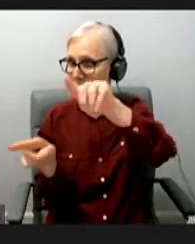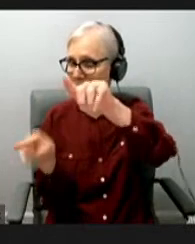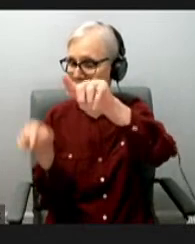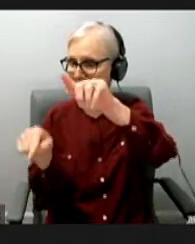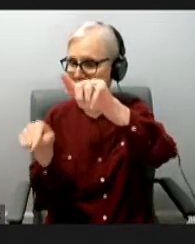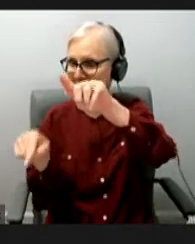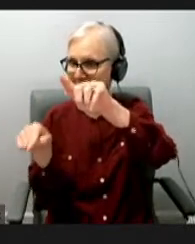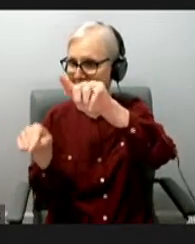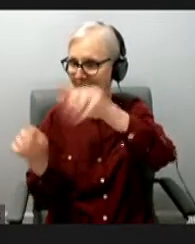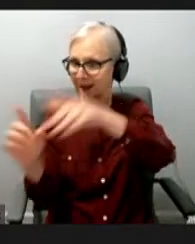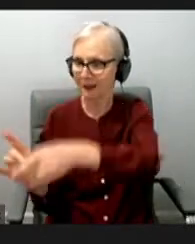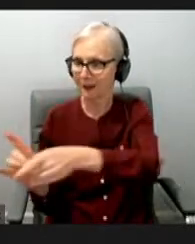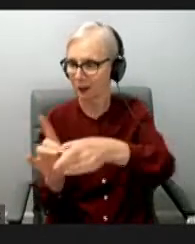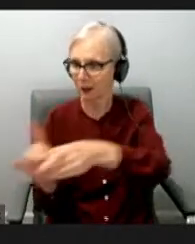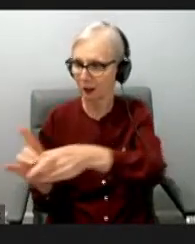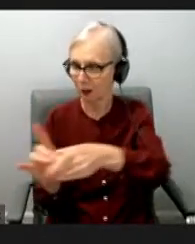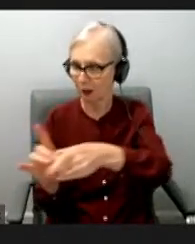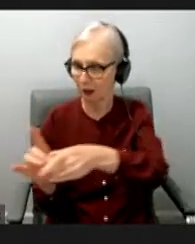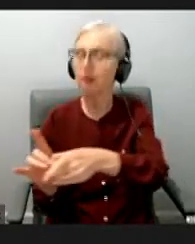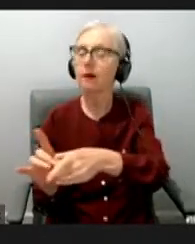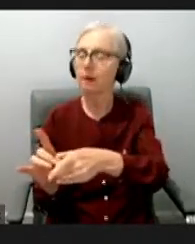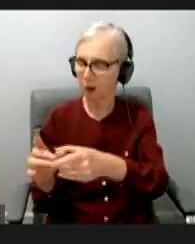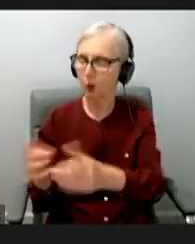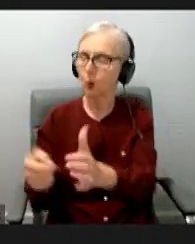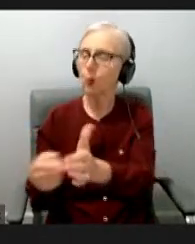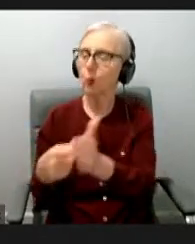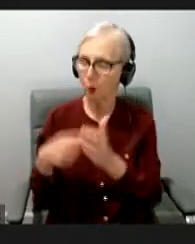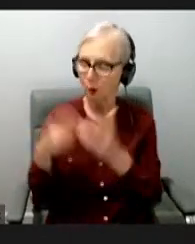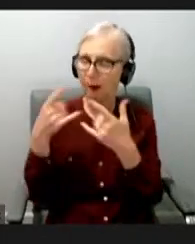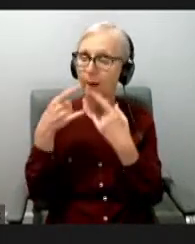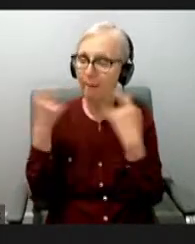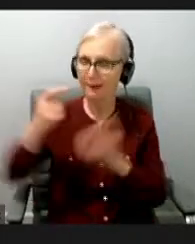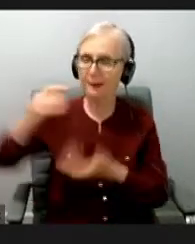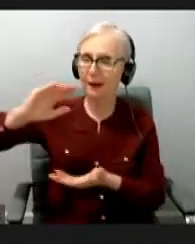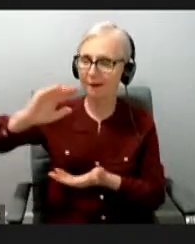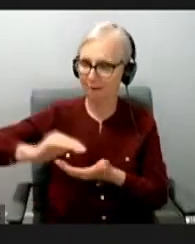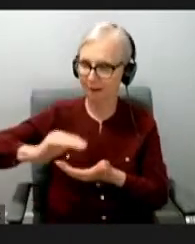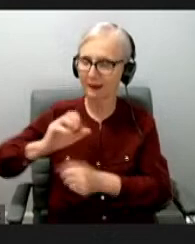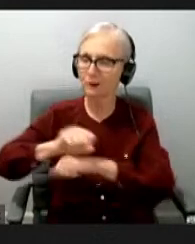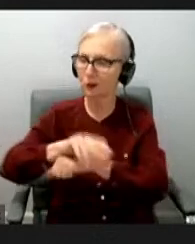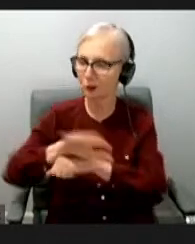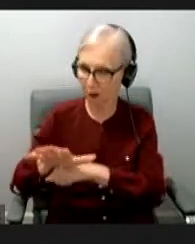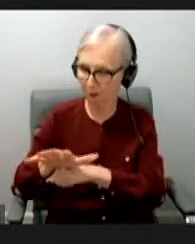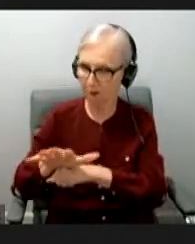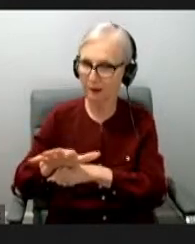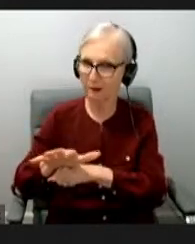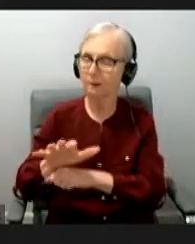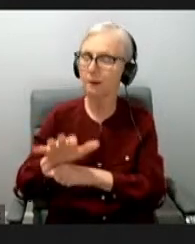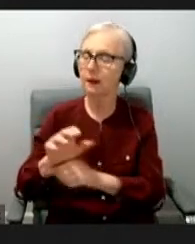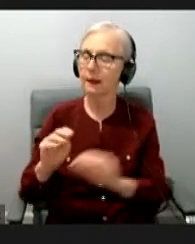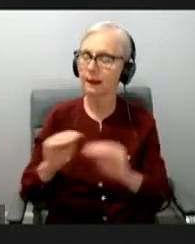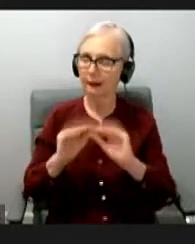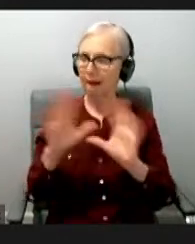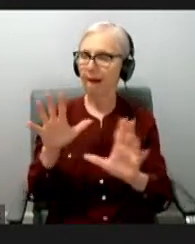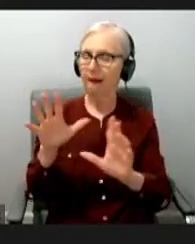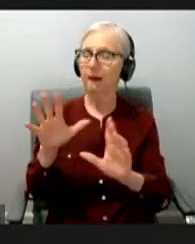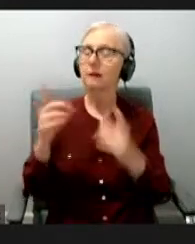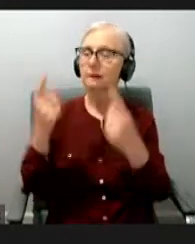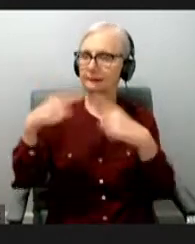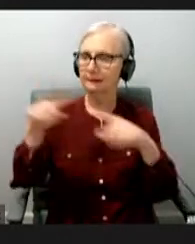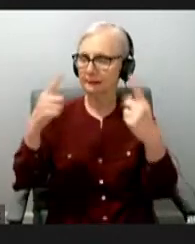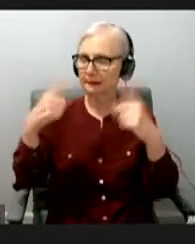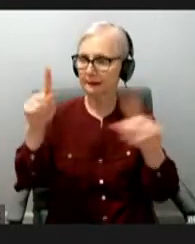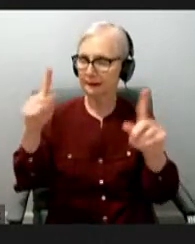rates are associated with districts that are requiring masks in schools, again, showing a clear impact that masks are having in